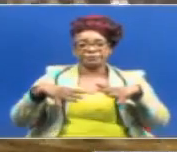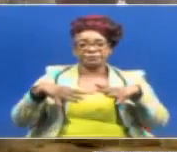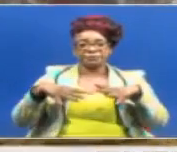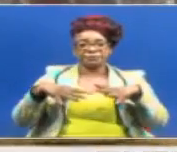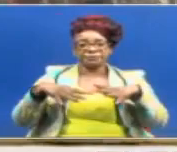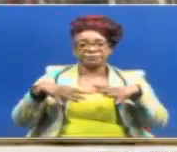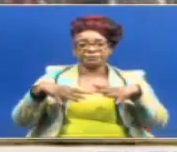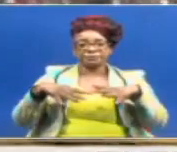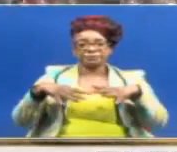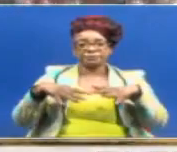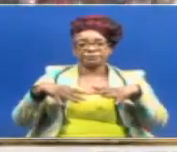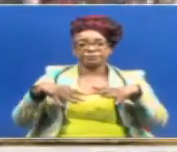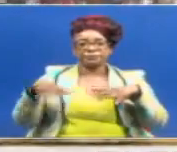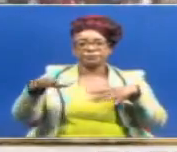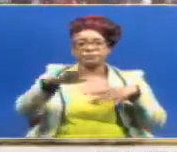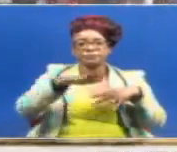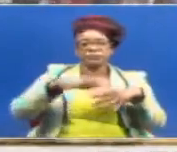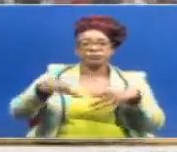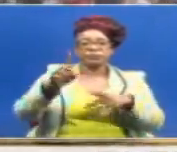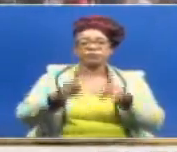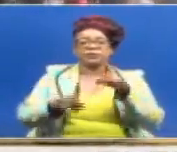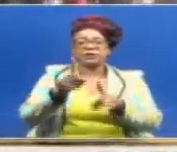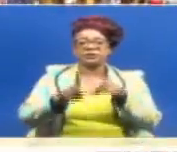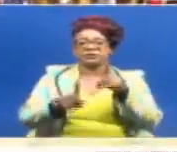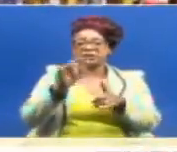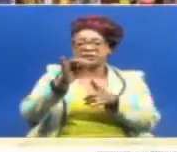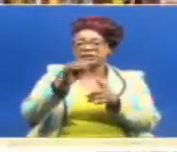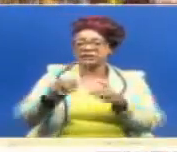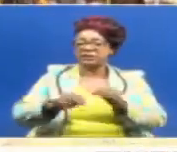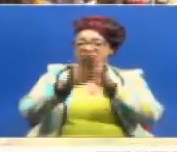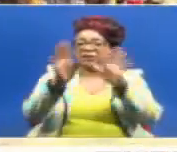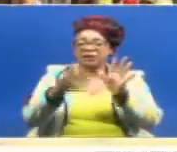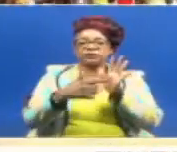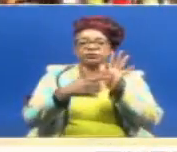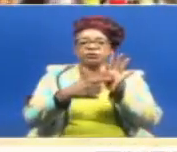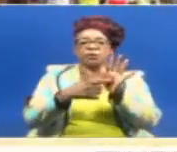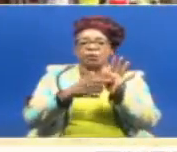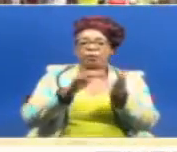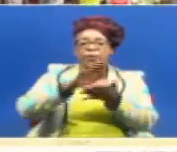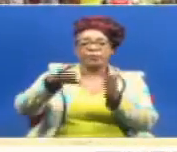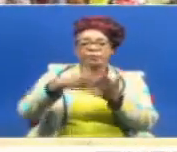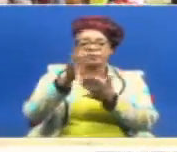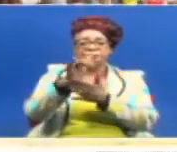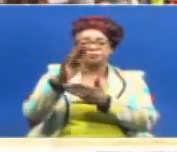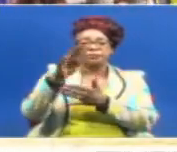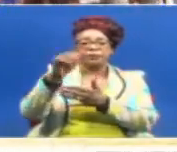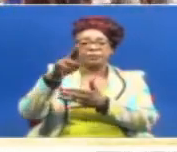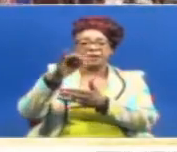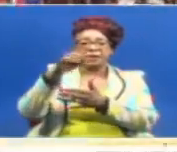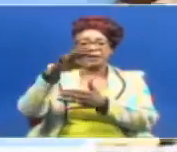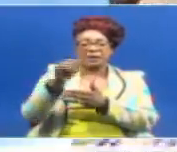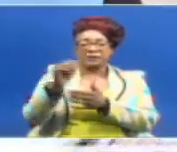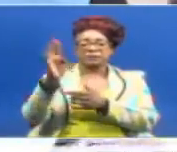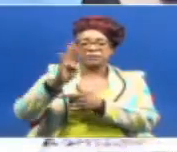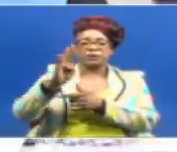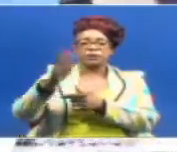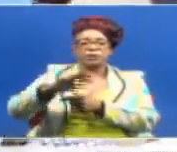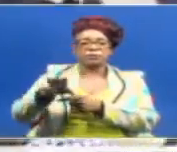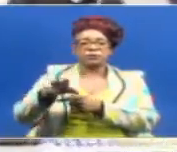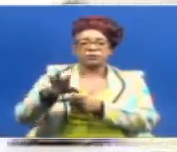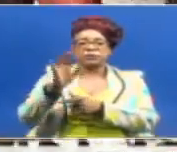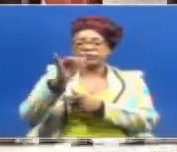The sight and smell of the burning rubber was a clear indication that all was not well in Marigat town in Baringo County. This lot